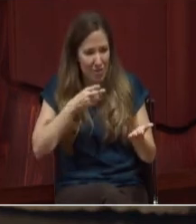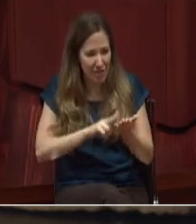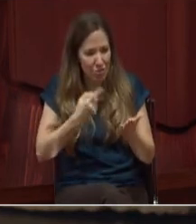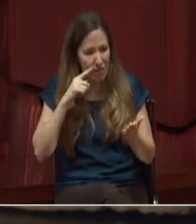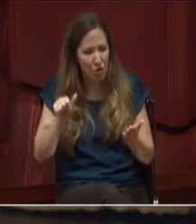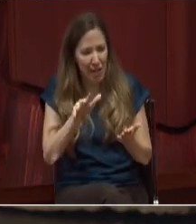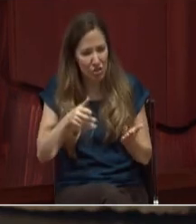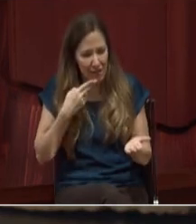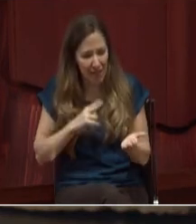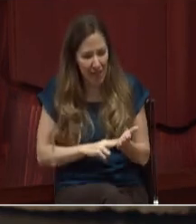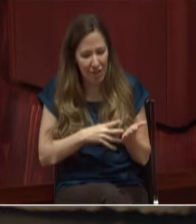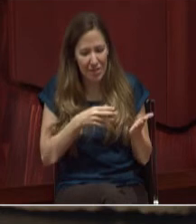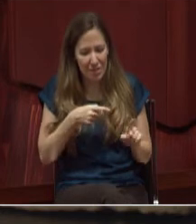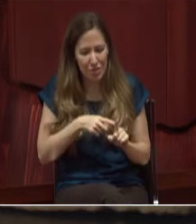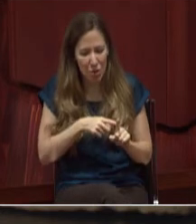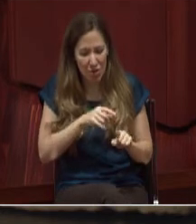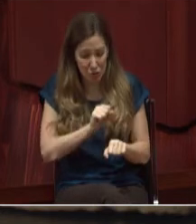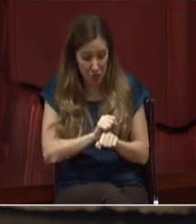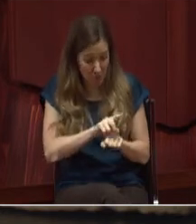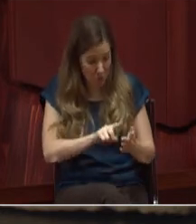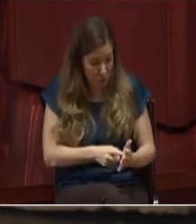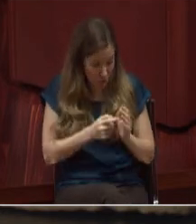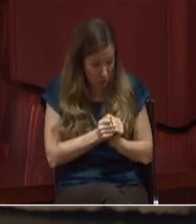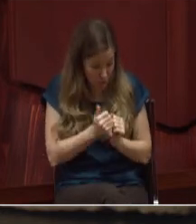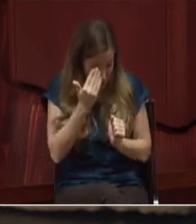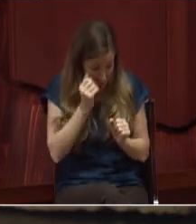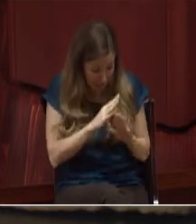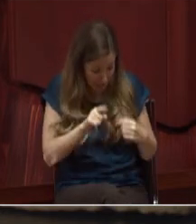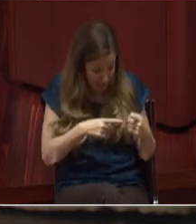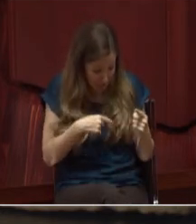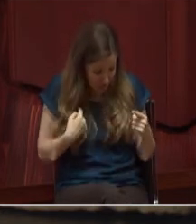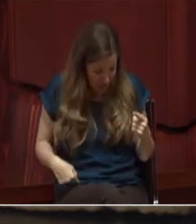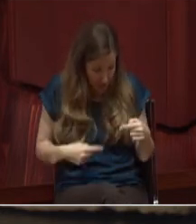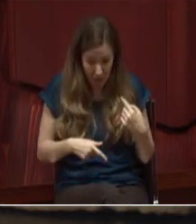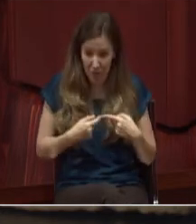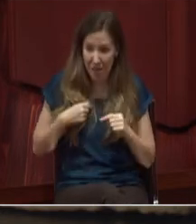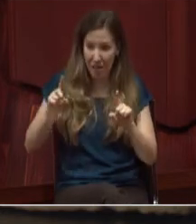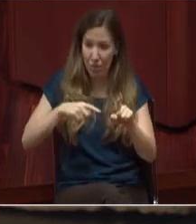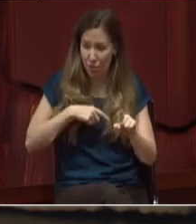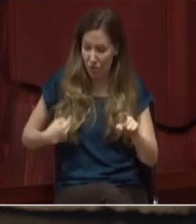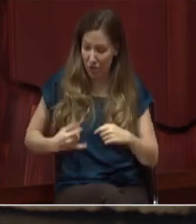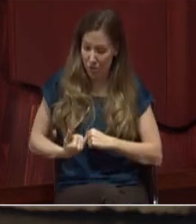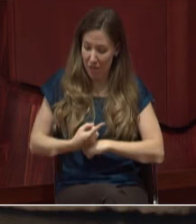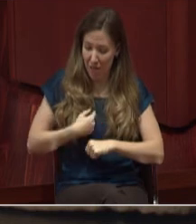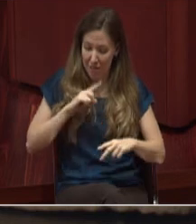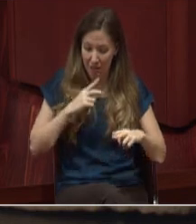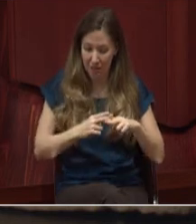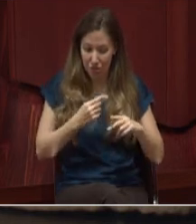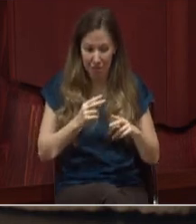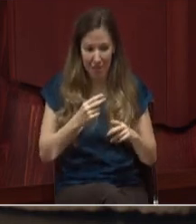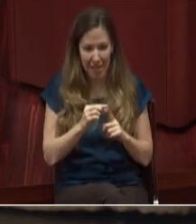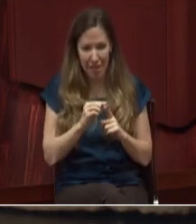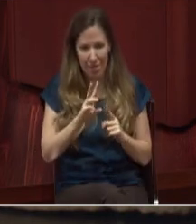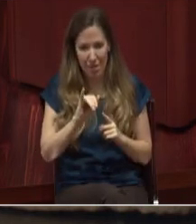Foreign Relations. And so the job you may have started out with, not knowing a whole lot about China, when I go to China today and mention the name of Winston Lord,